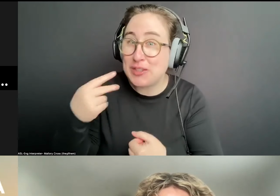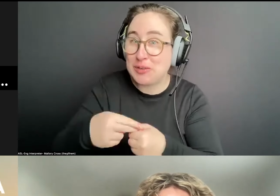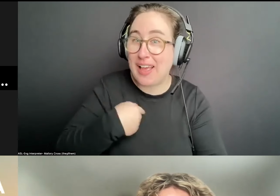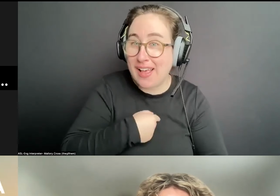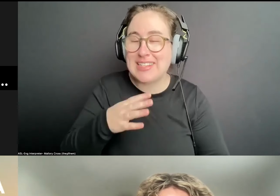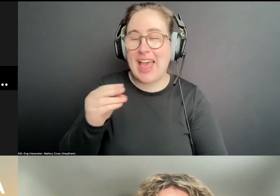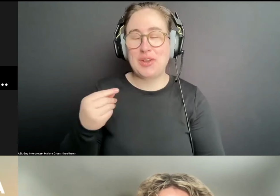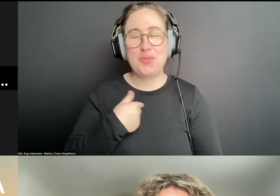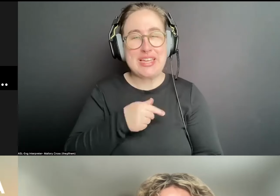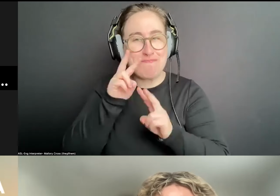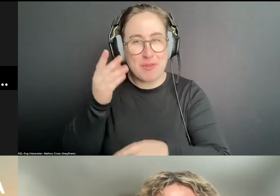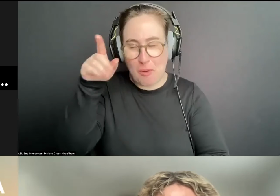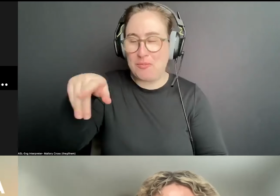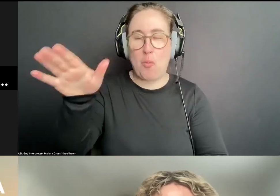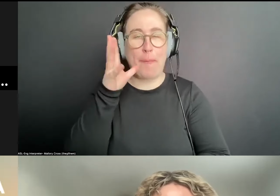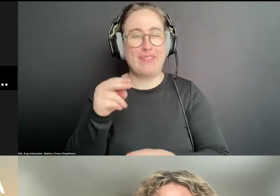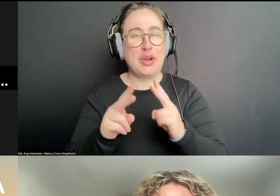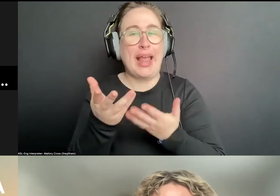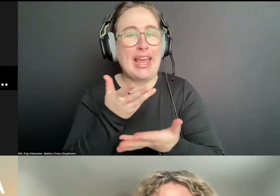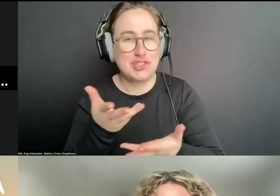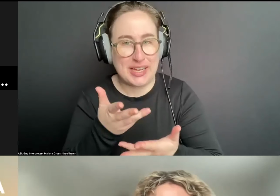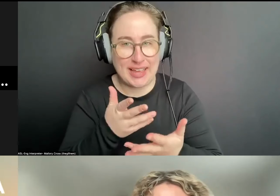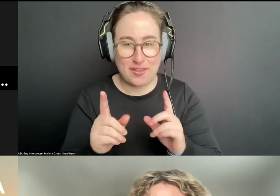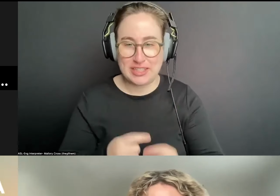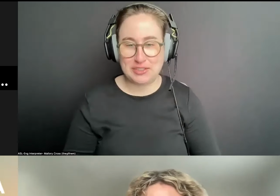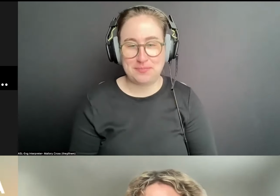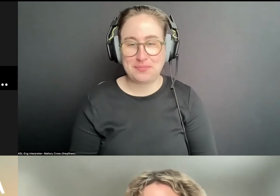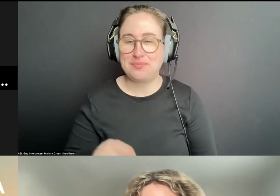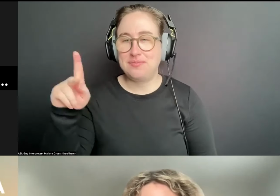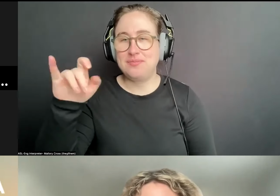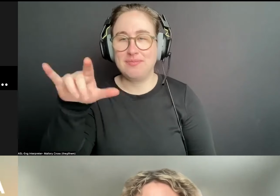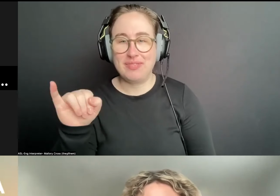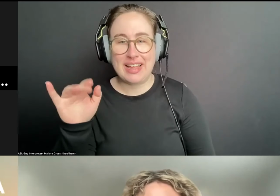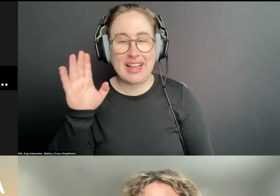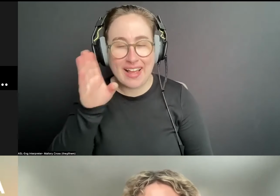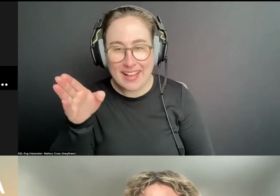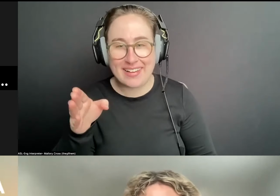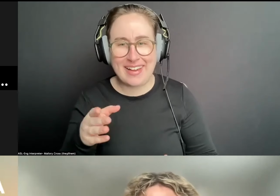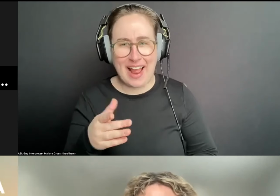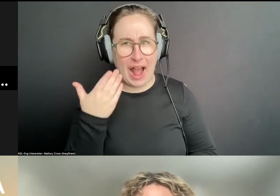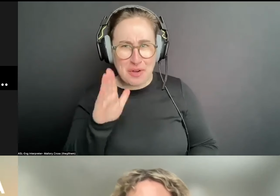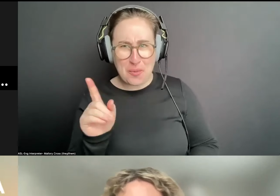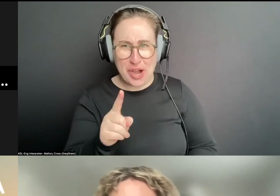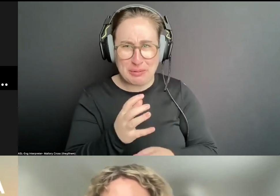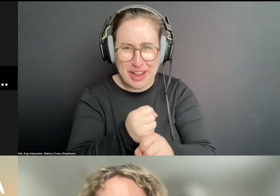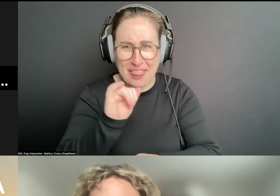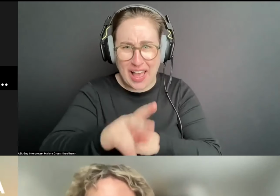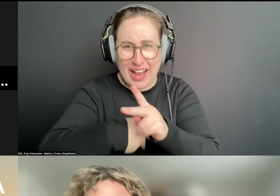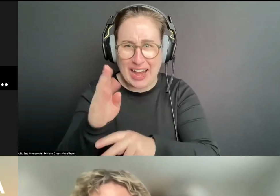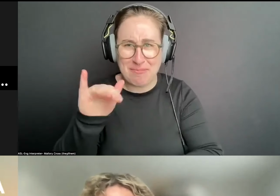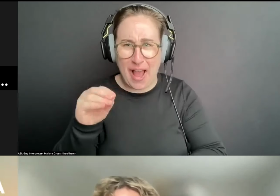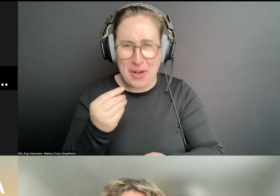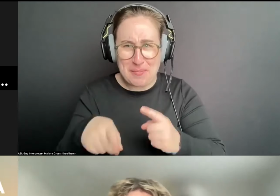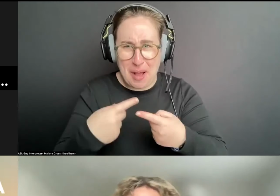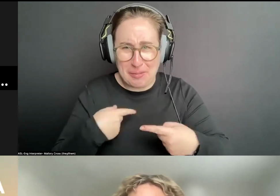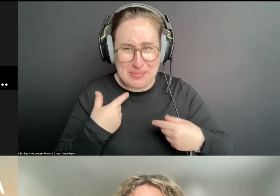very engaging conversation. Thank you so much, Dawn. I don't know where you got such an extensive biography of